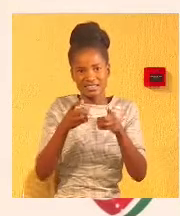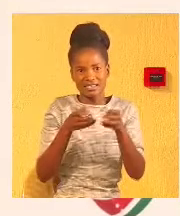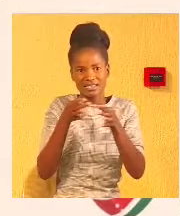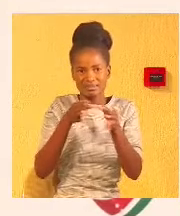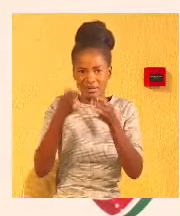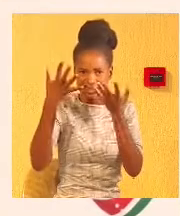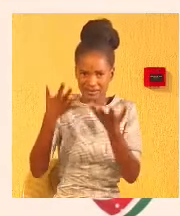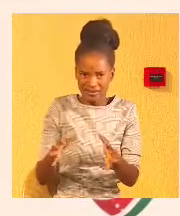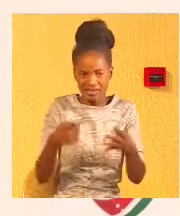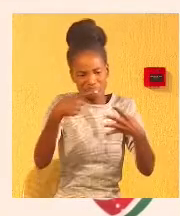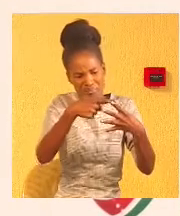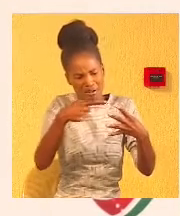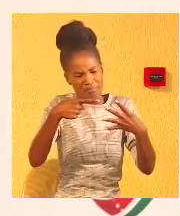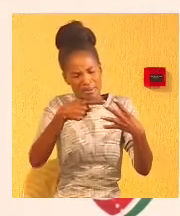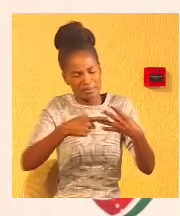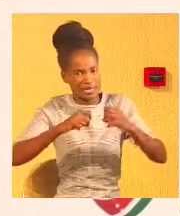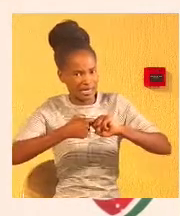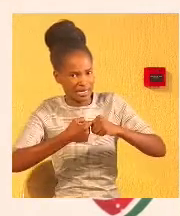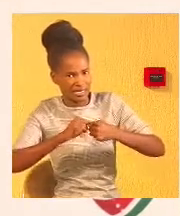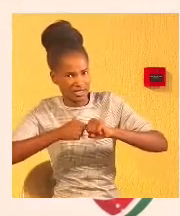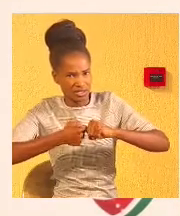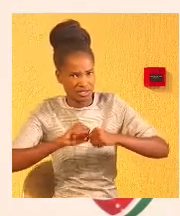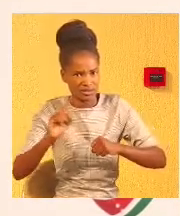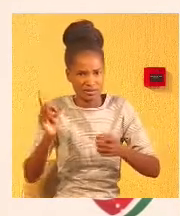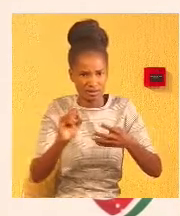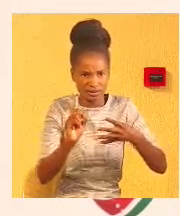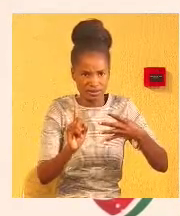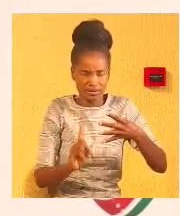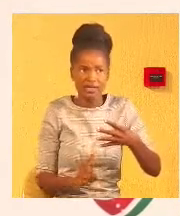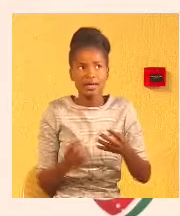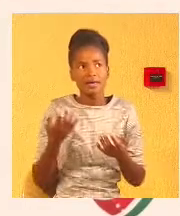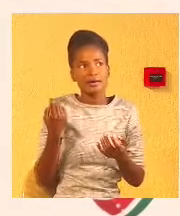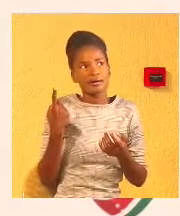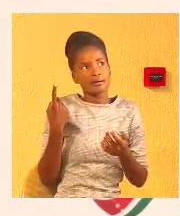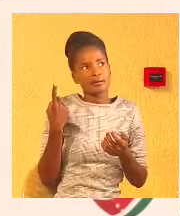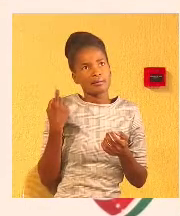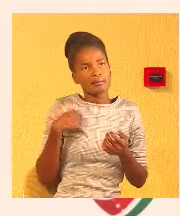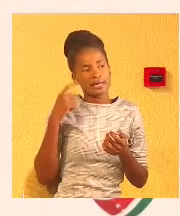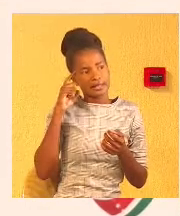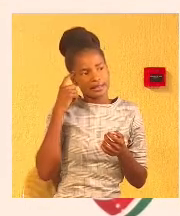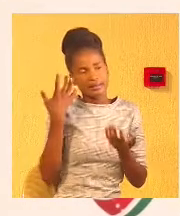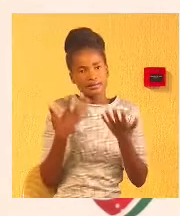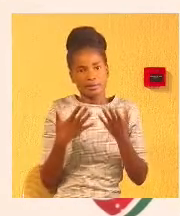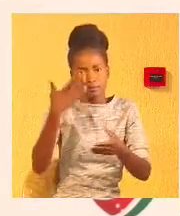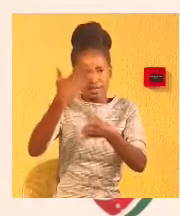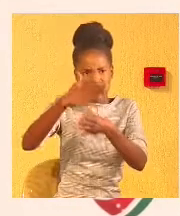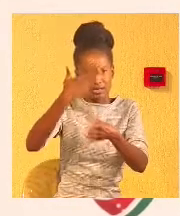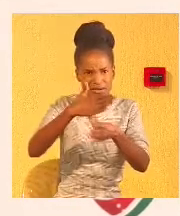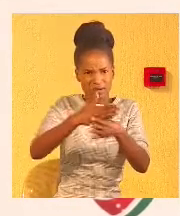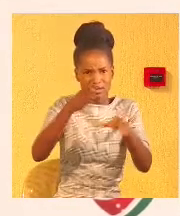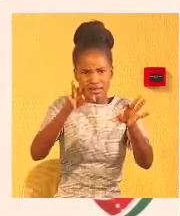want to say that we should be expecting really in terms of output this